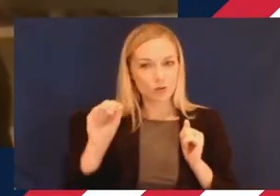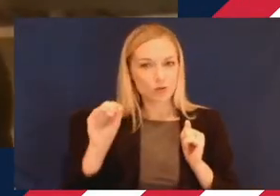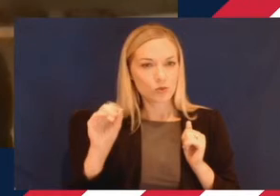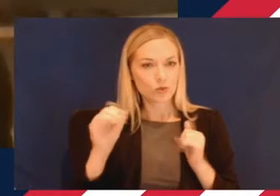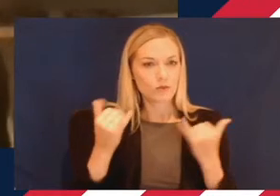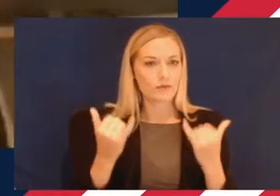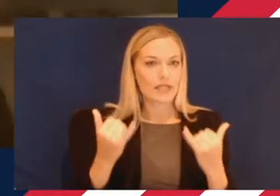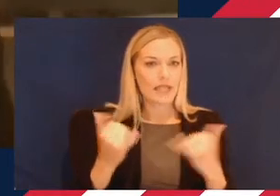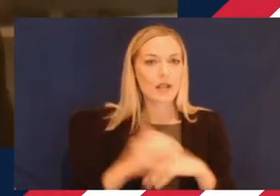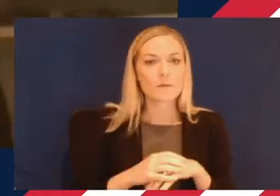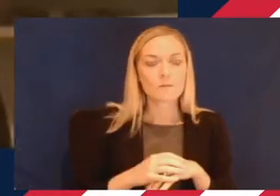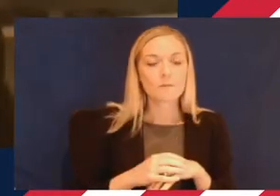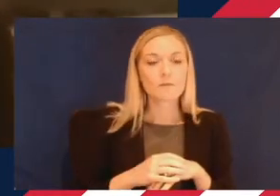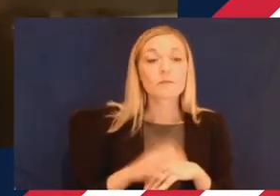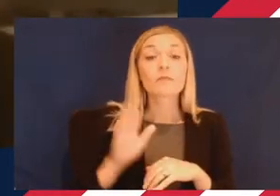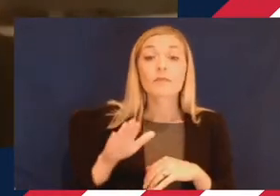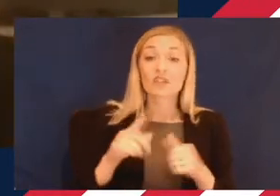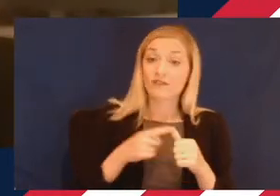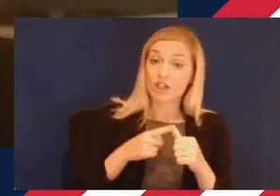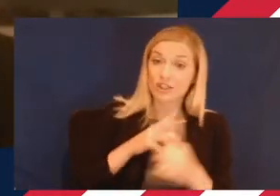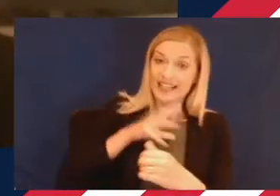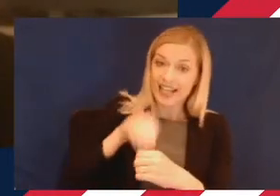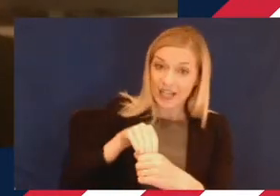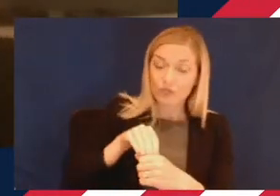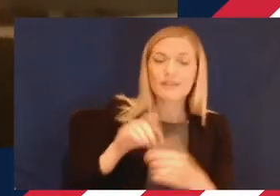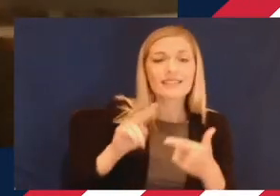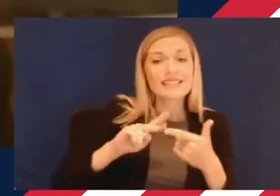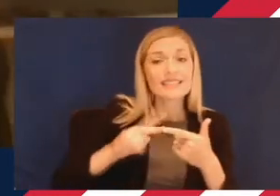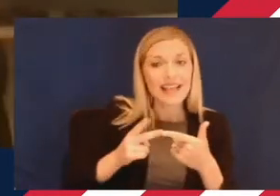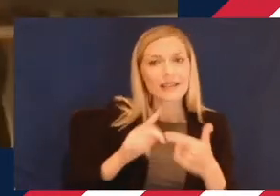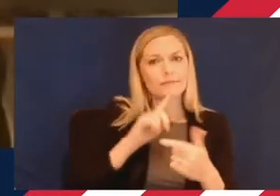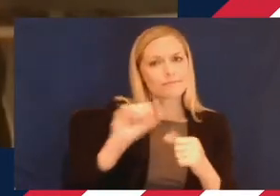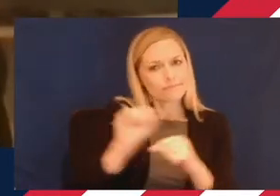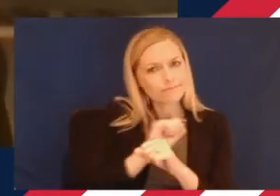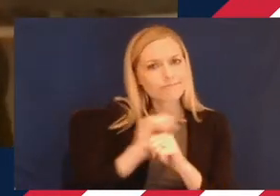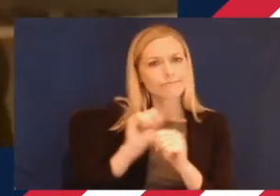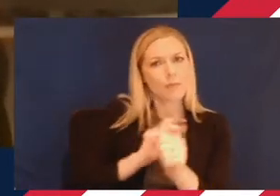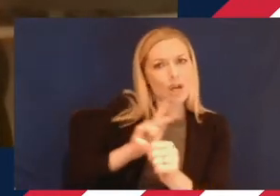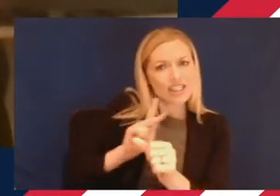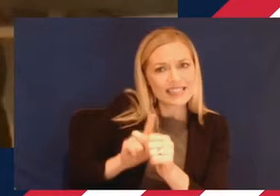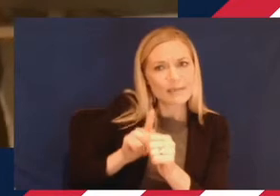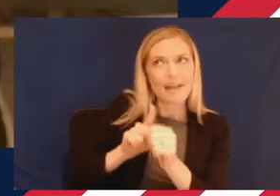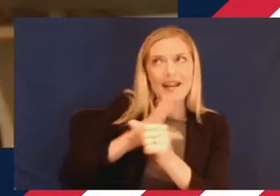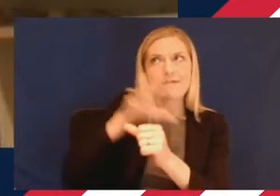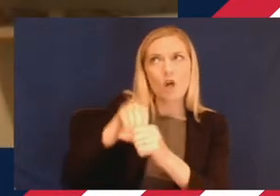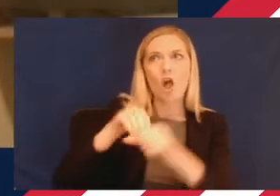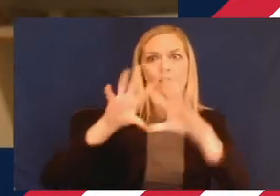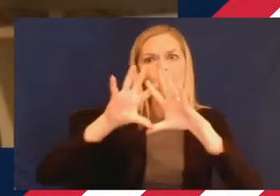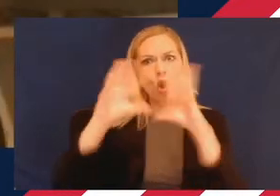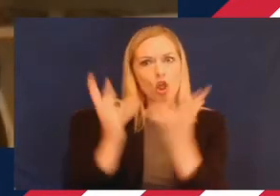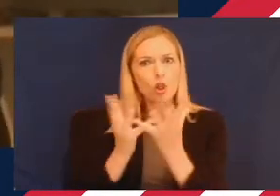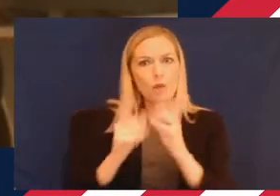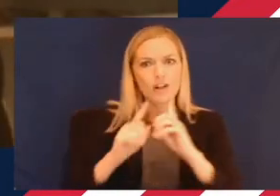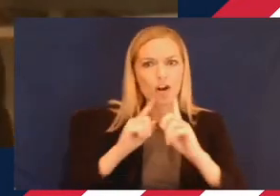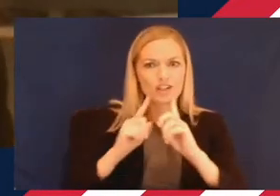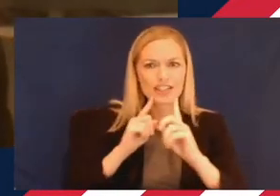one, there's engagement. Two, there's participating and being part of the global conversations that are happening